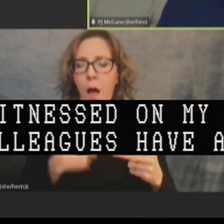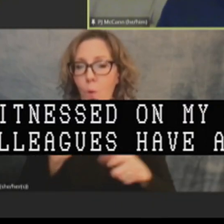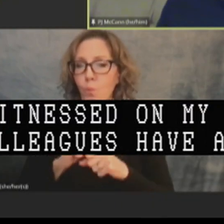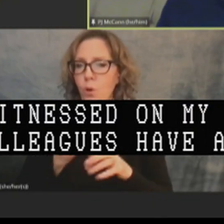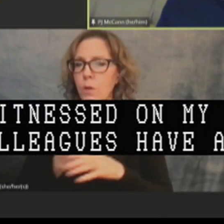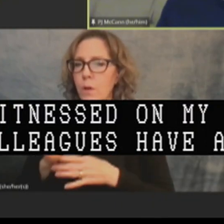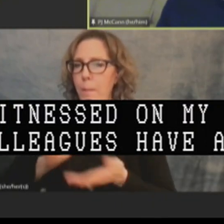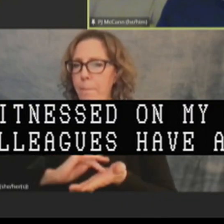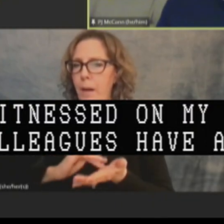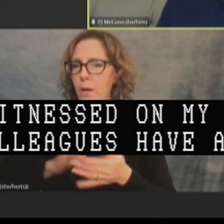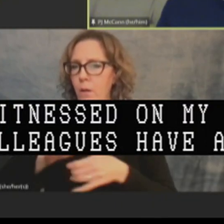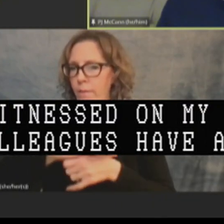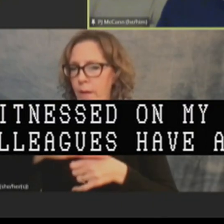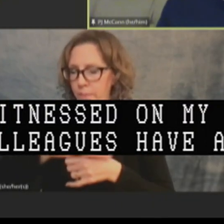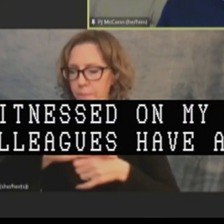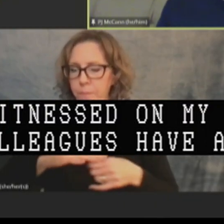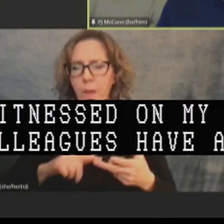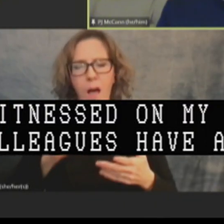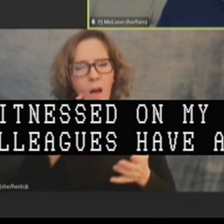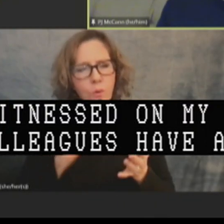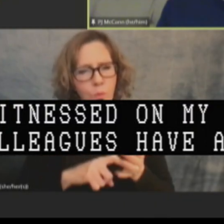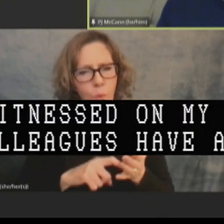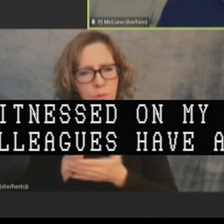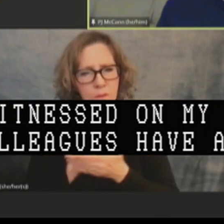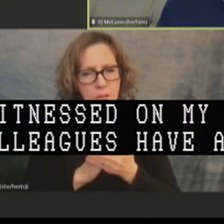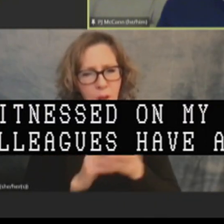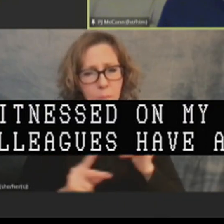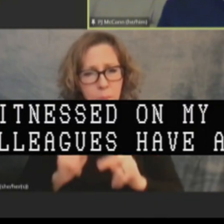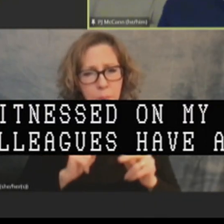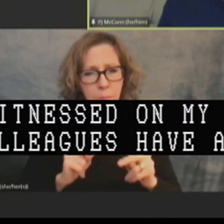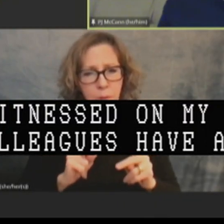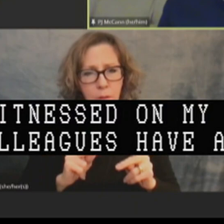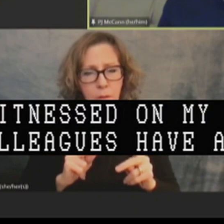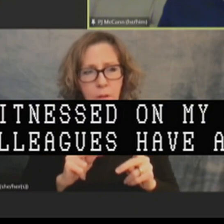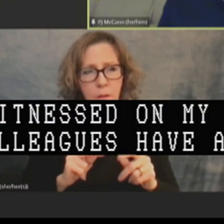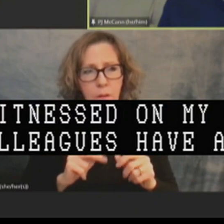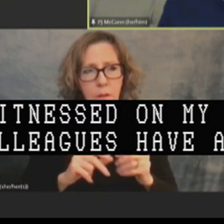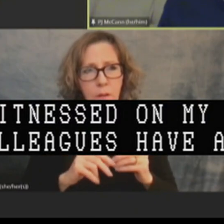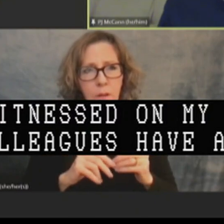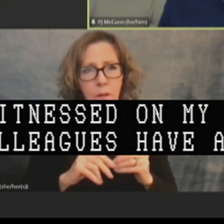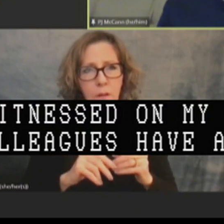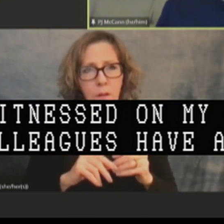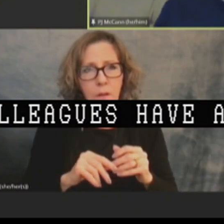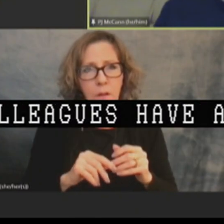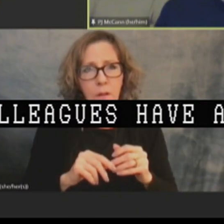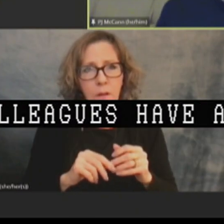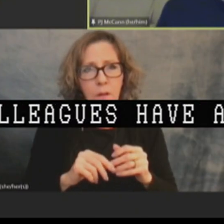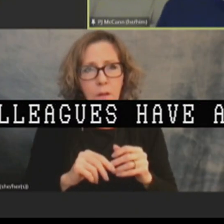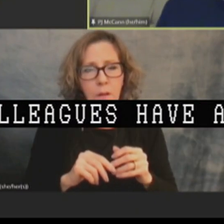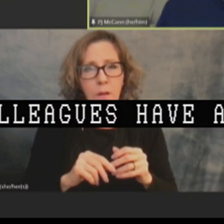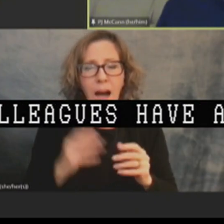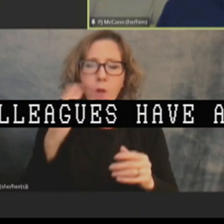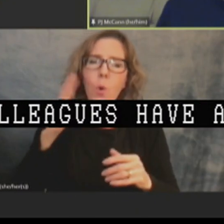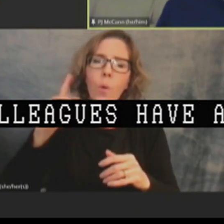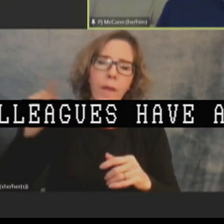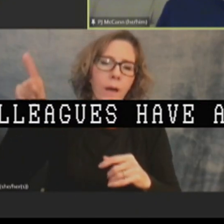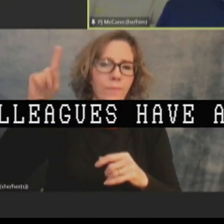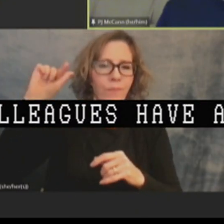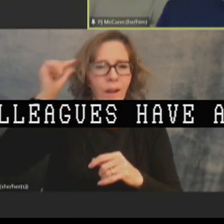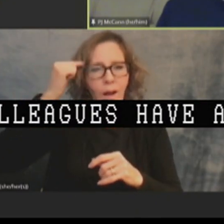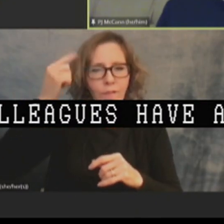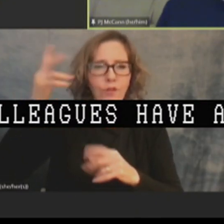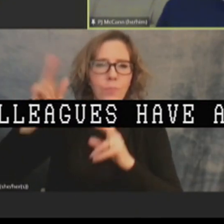there are some people who, although they change the regulations about when people can travel into Boston from, let's say,